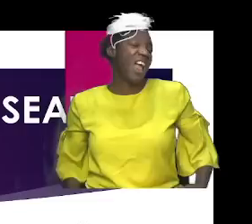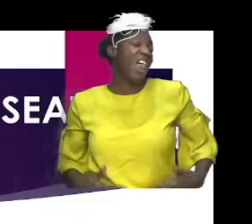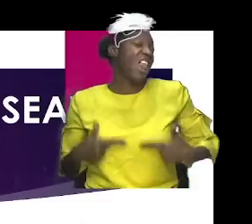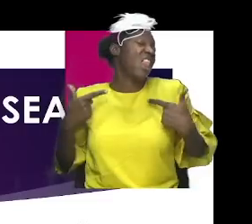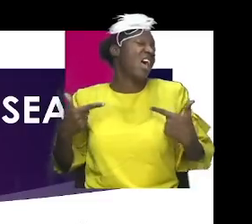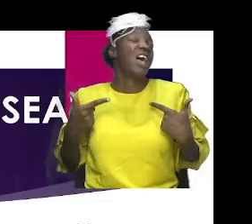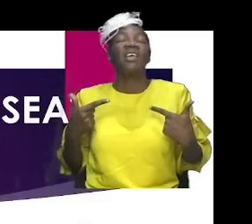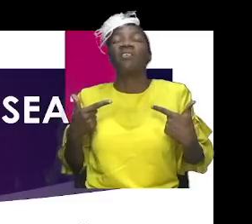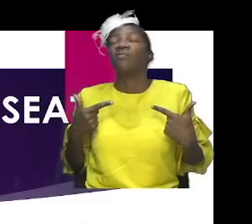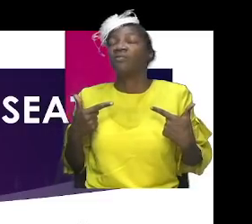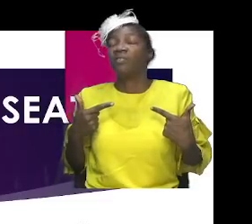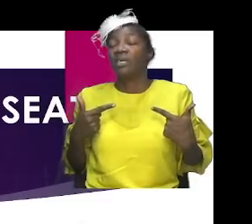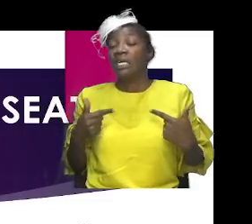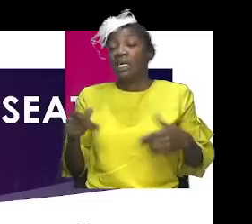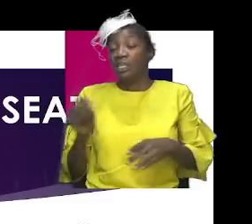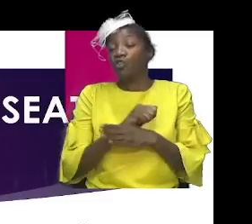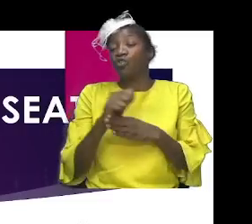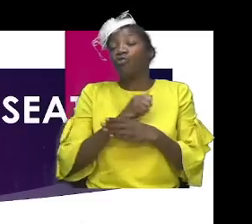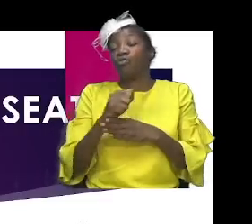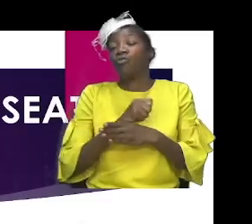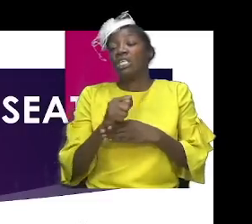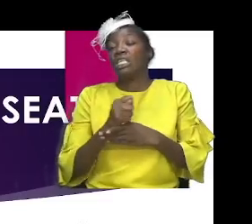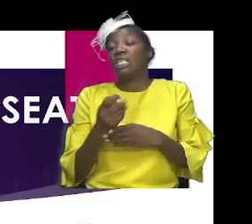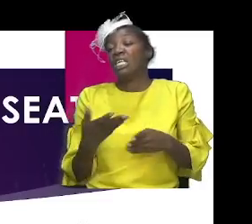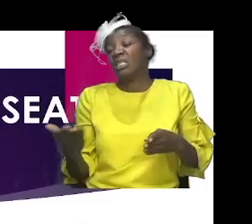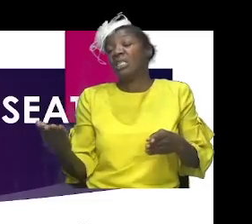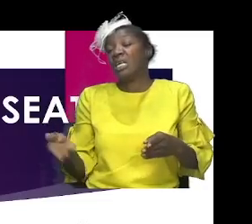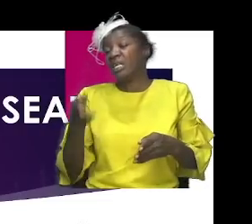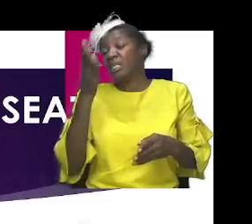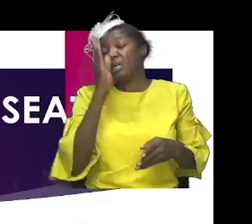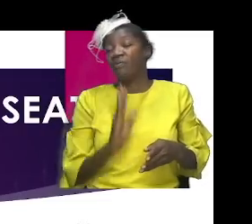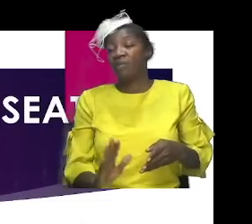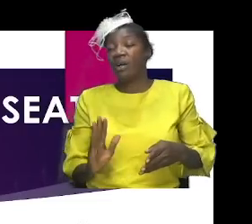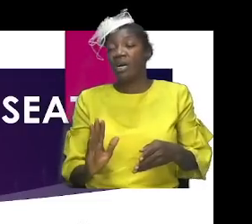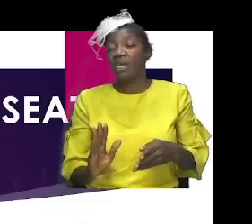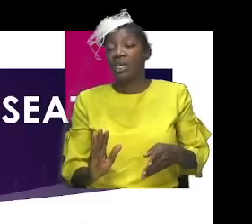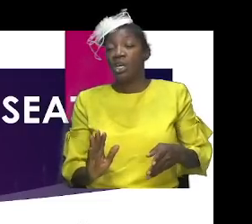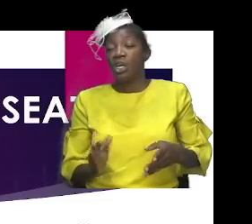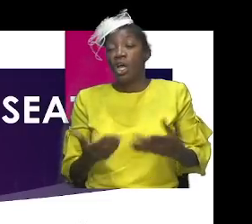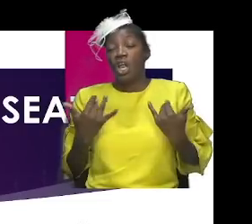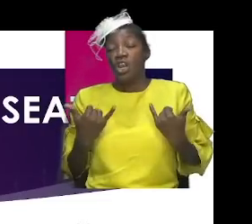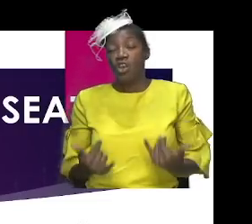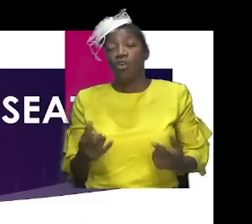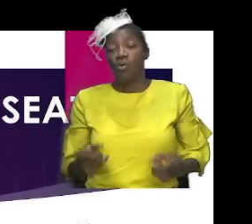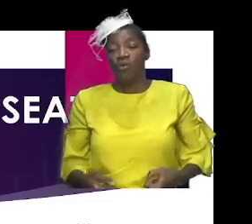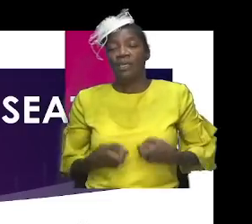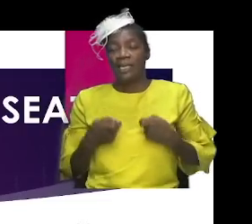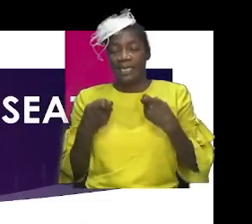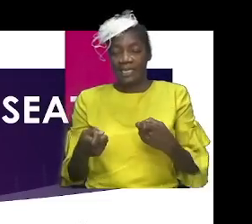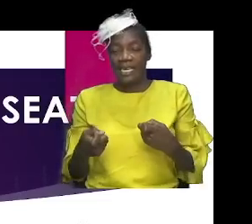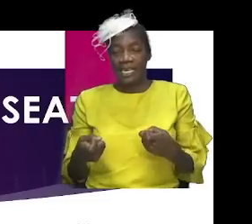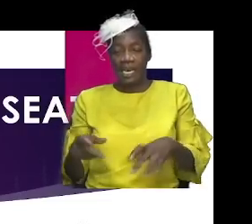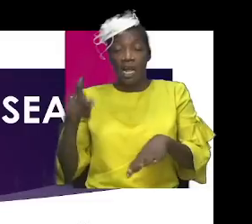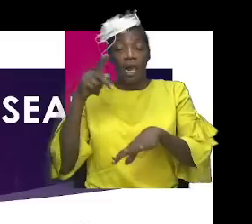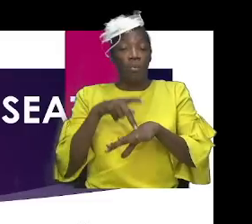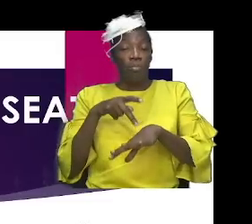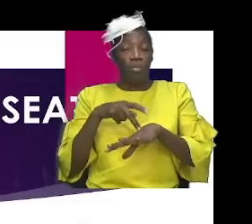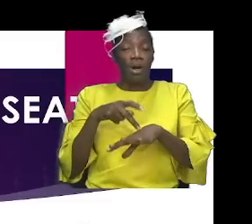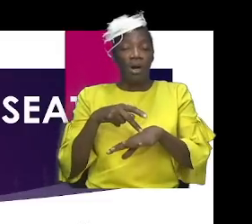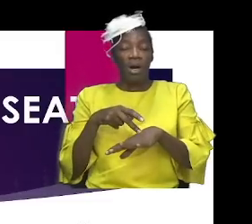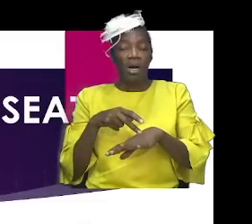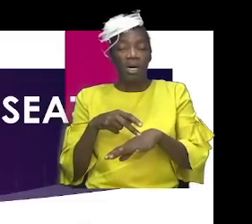way in which they treat with the things of God. It has reached the point where it has now become sin. And Paul lists some things that those